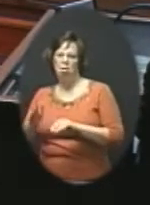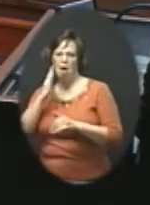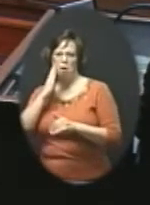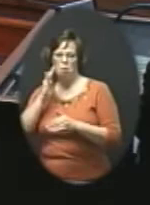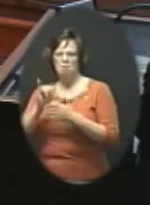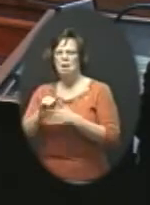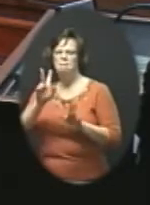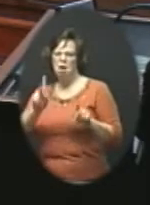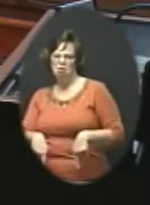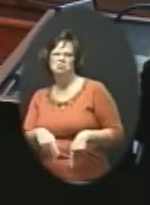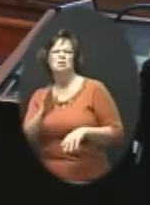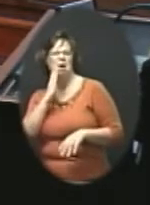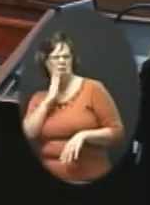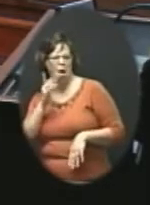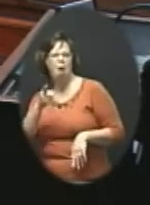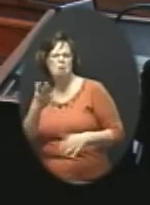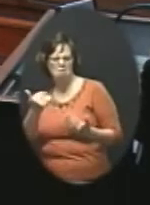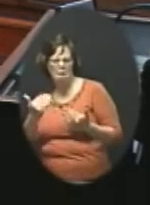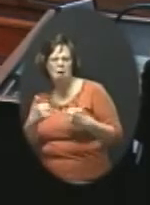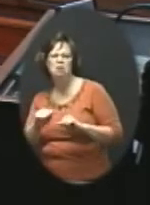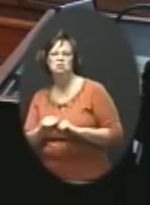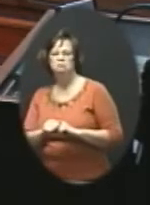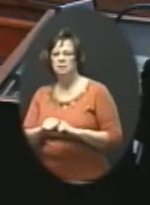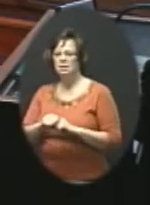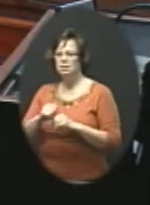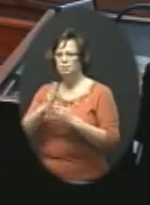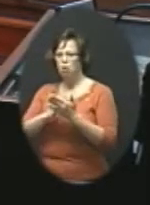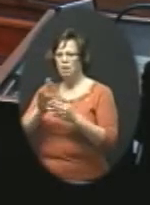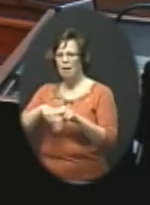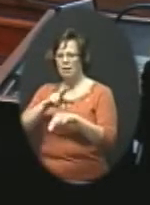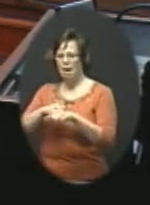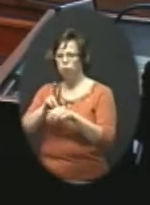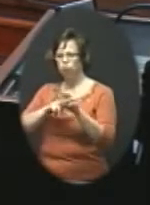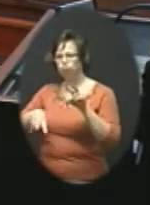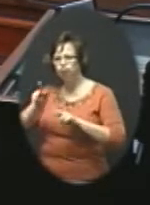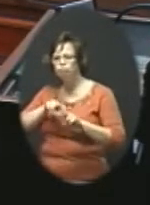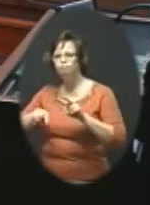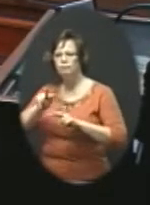person, I know that person. And it's part of that natural surveillance and consistency with